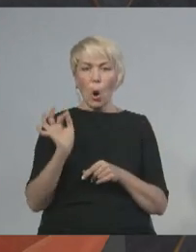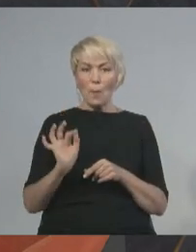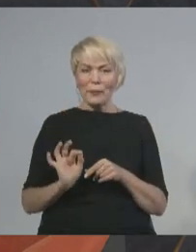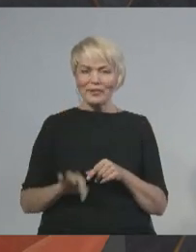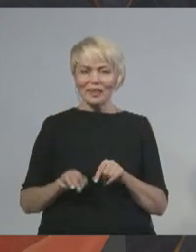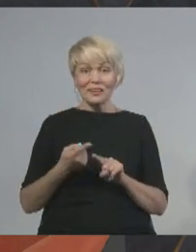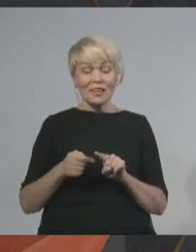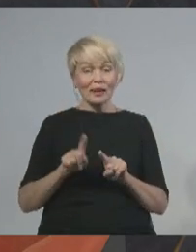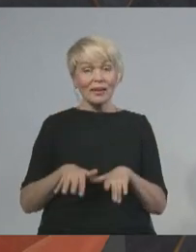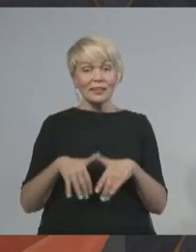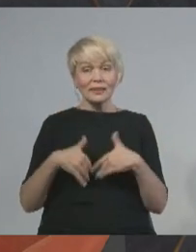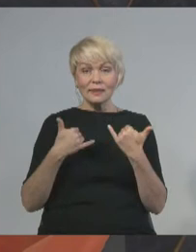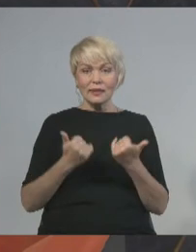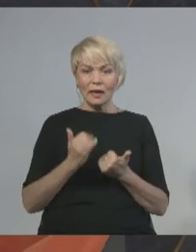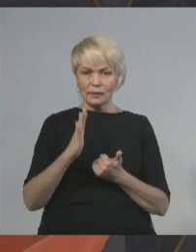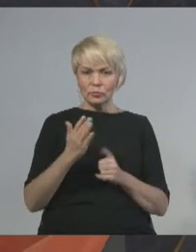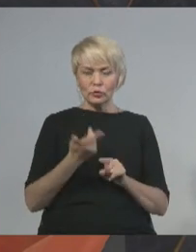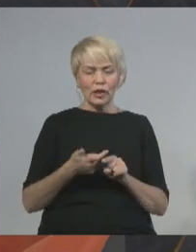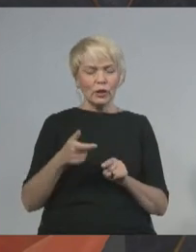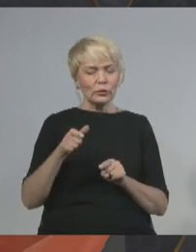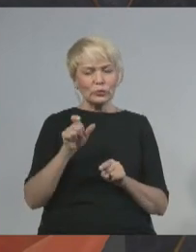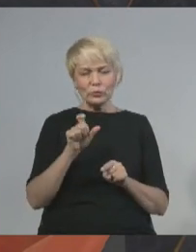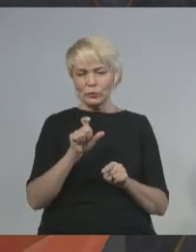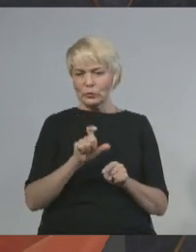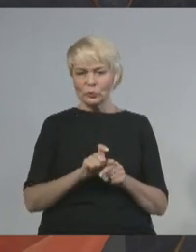those expertise